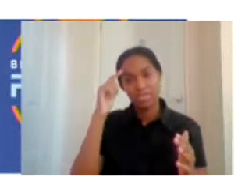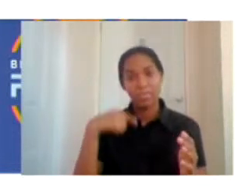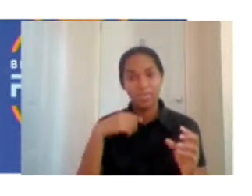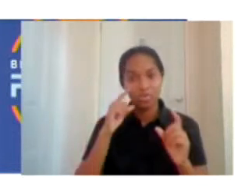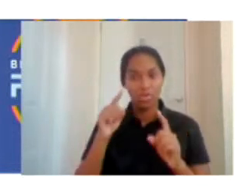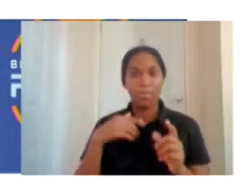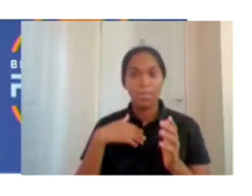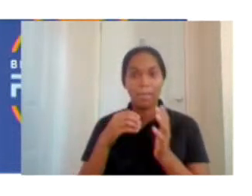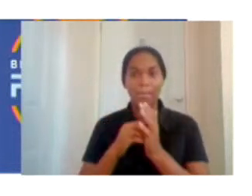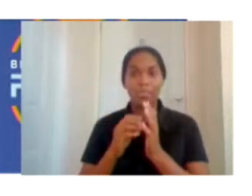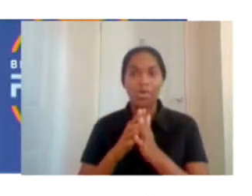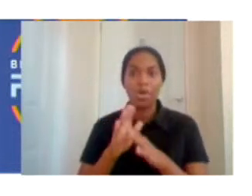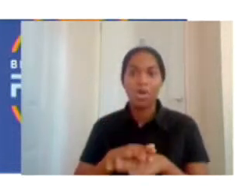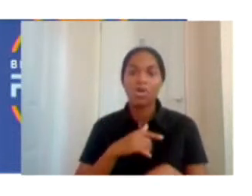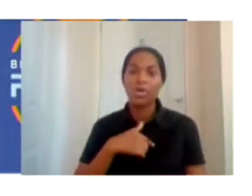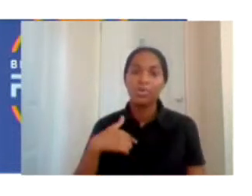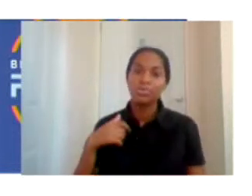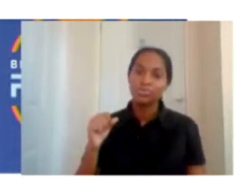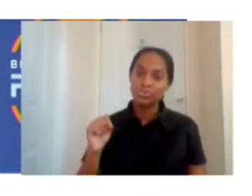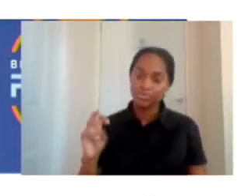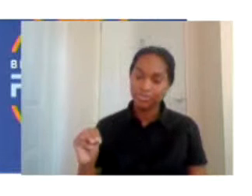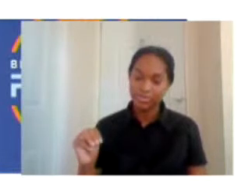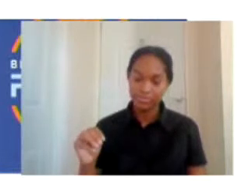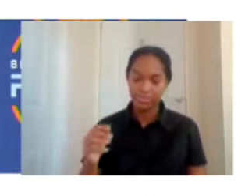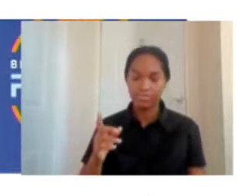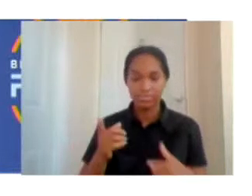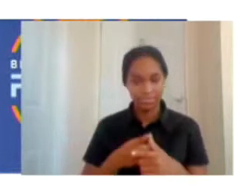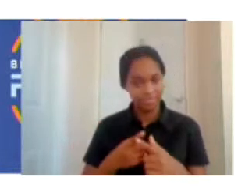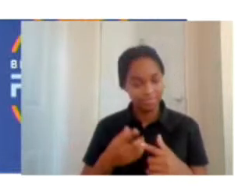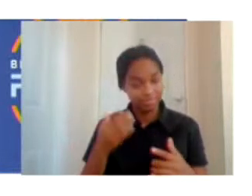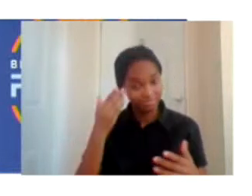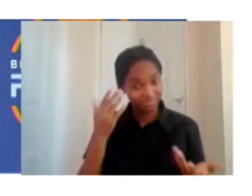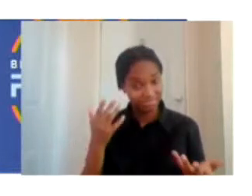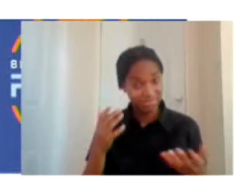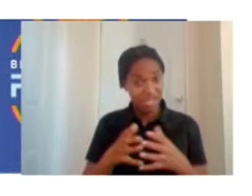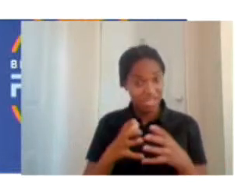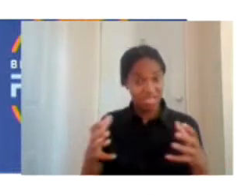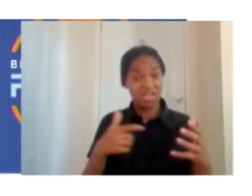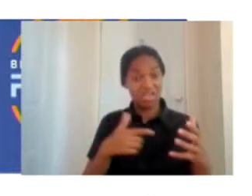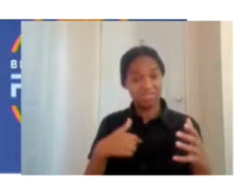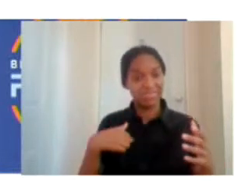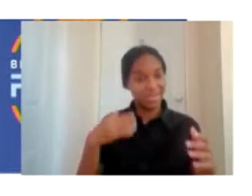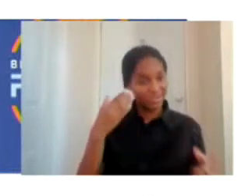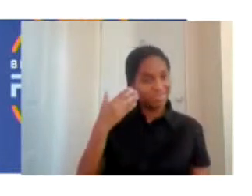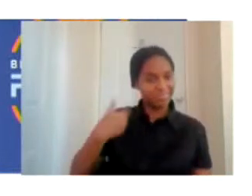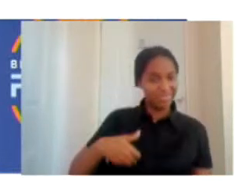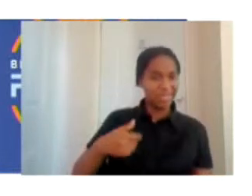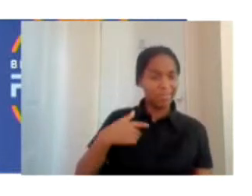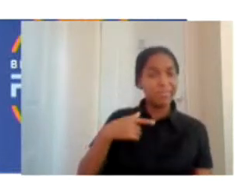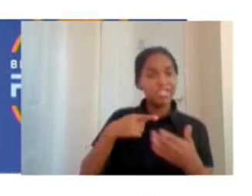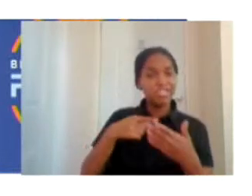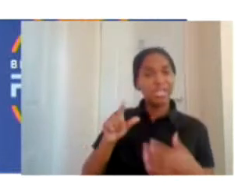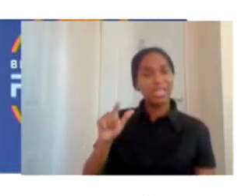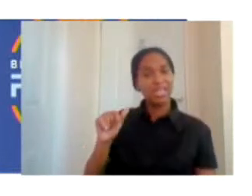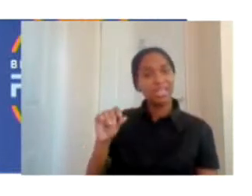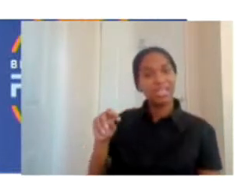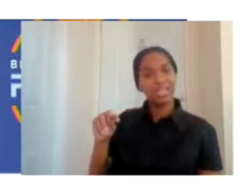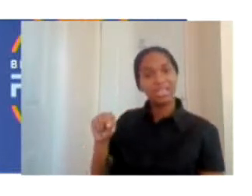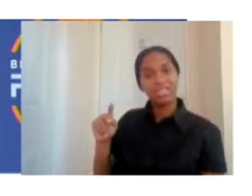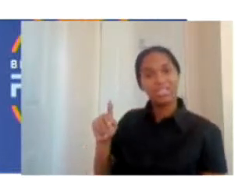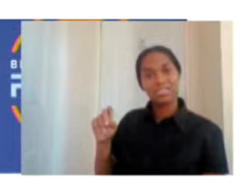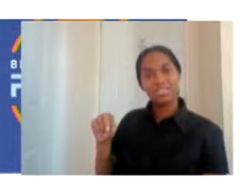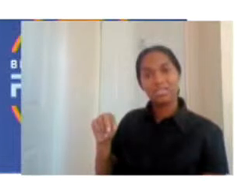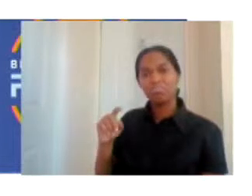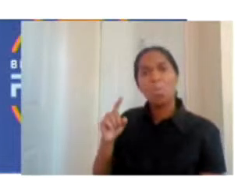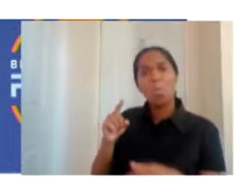social media platforms. And then, a lot of us, I know I do, I check LinkedIn about once a day just to see